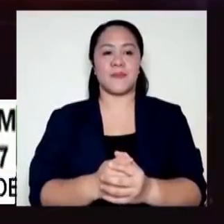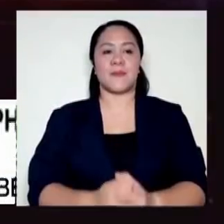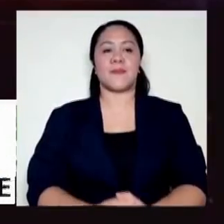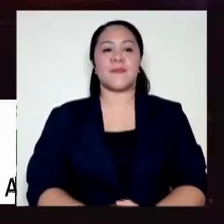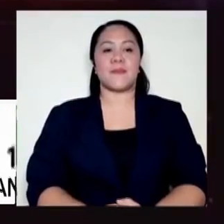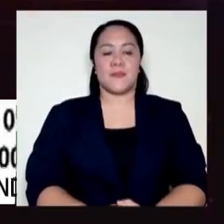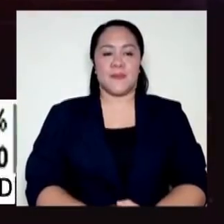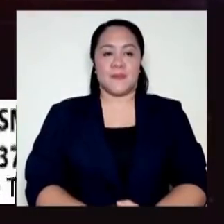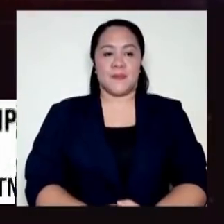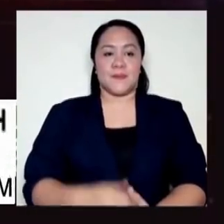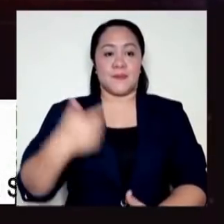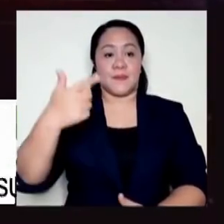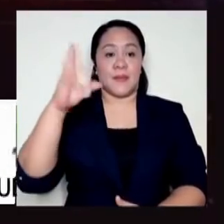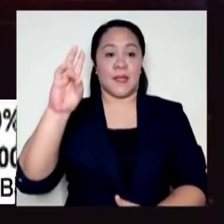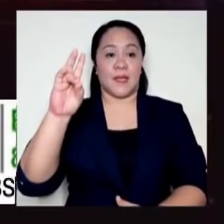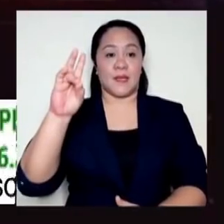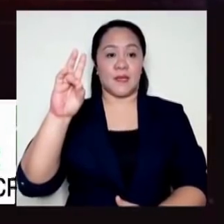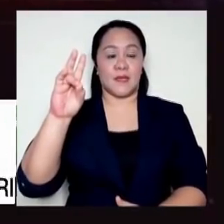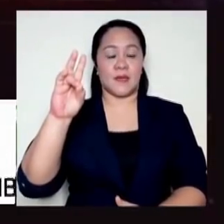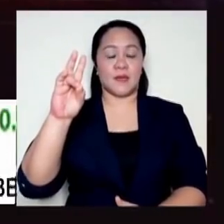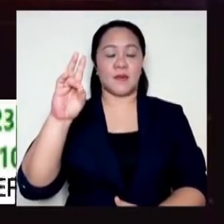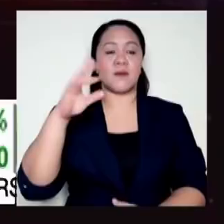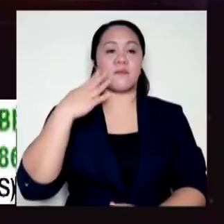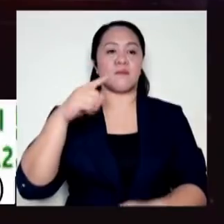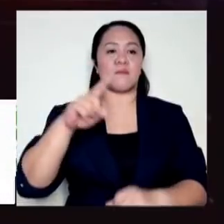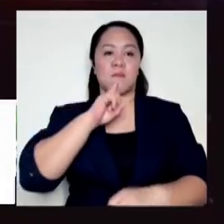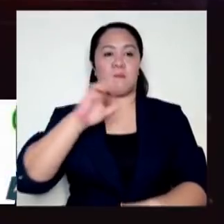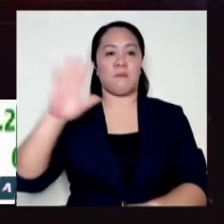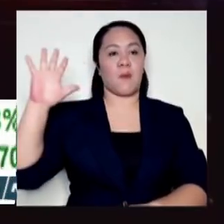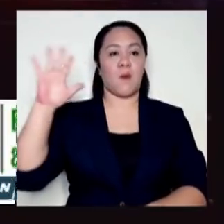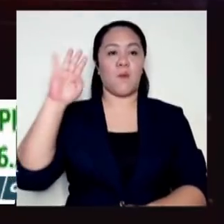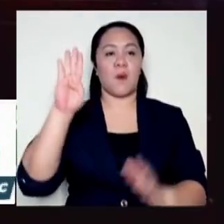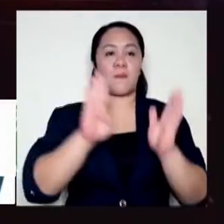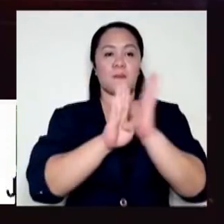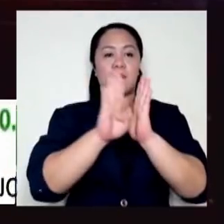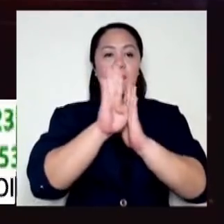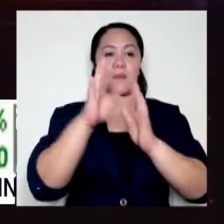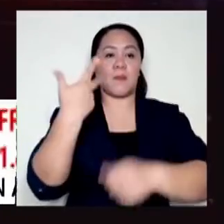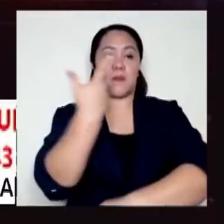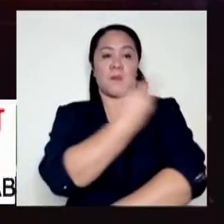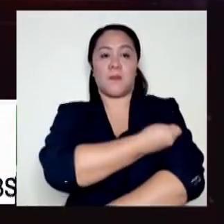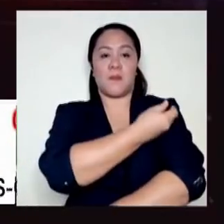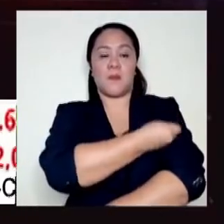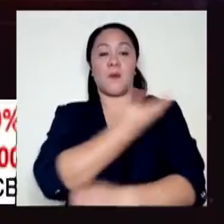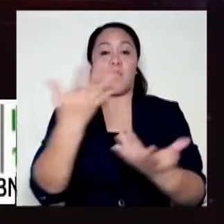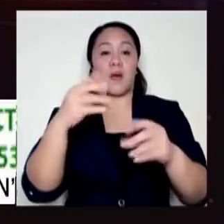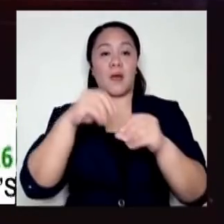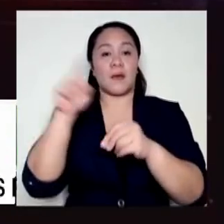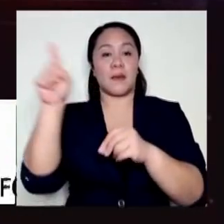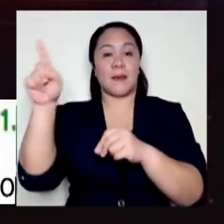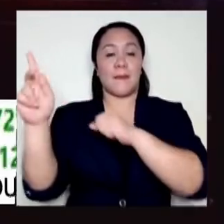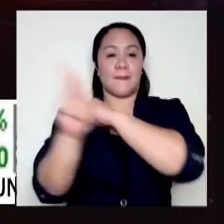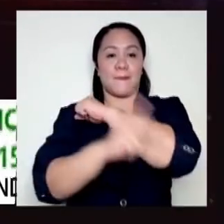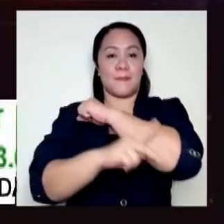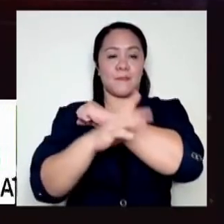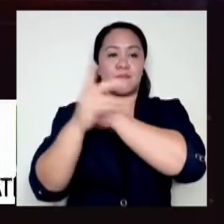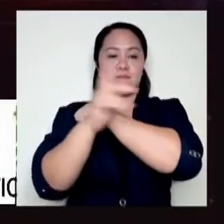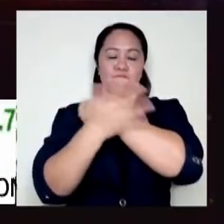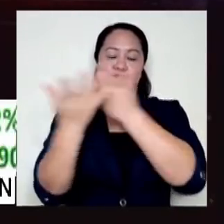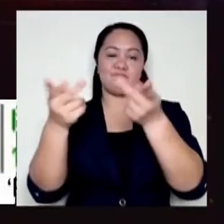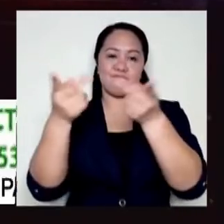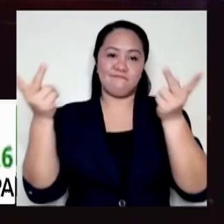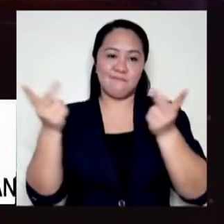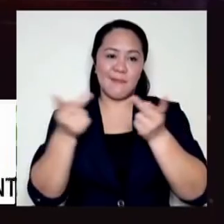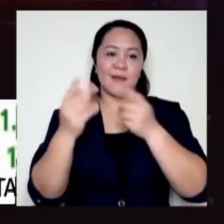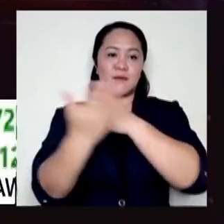The G7 nations pledged to provide 1 billion COVID-19 vaccines to poor countries still left many bitterly